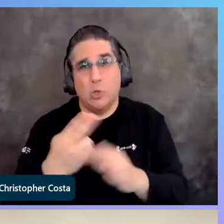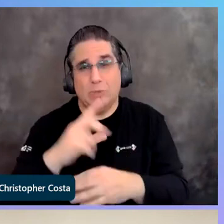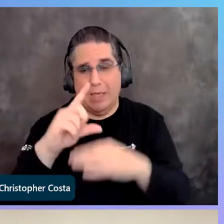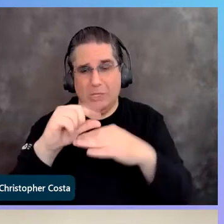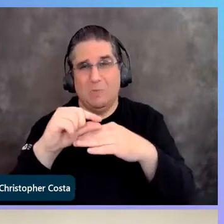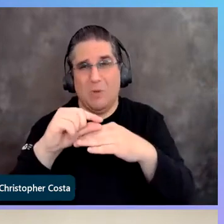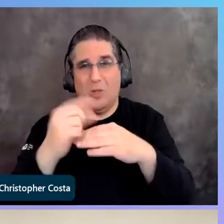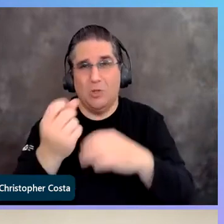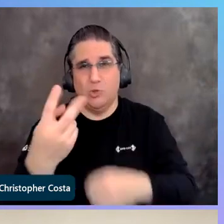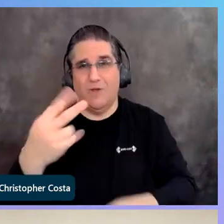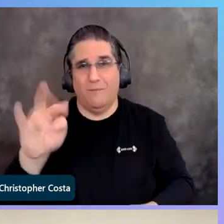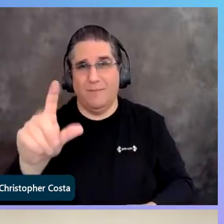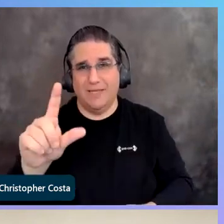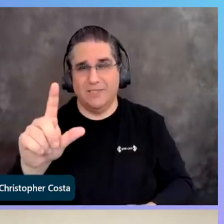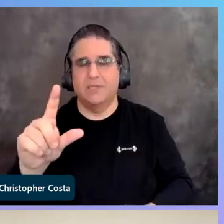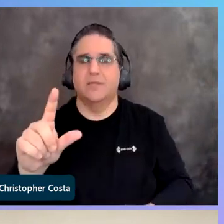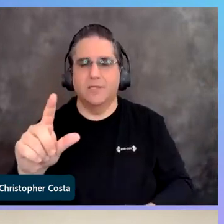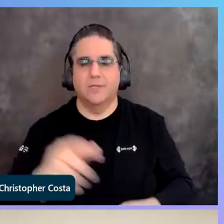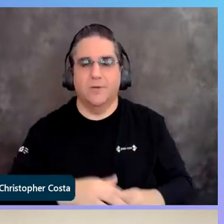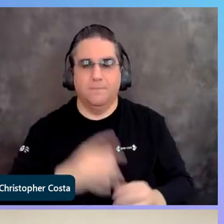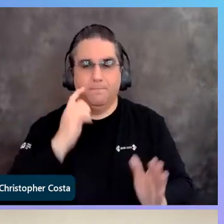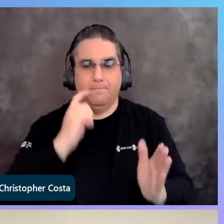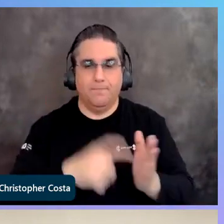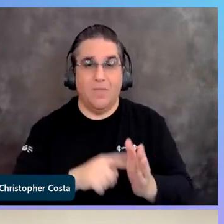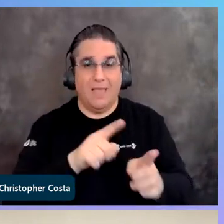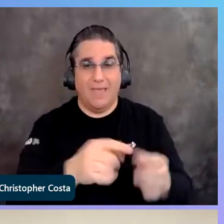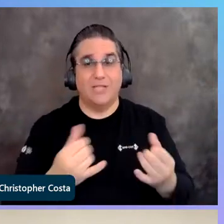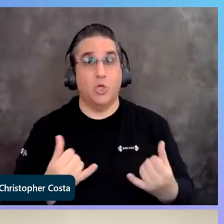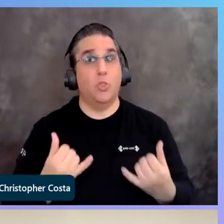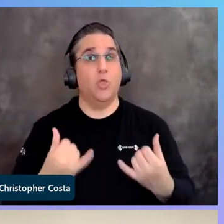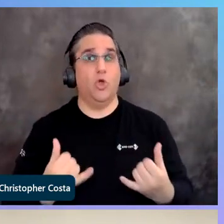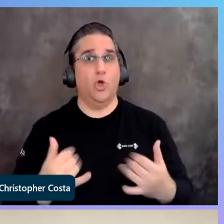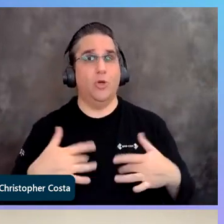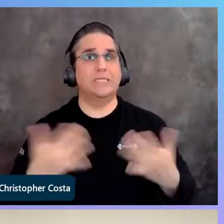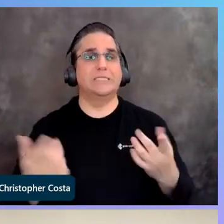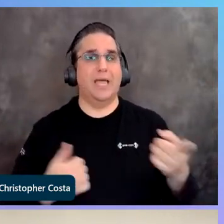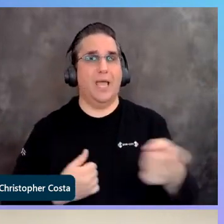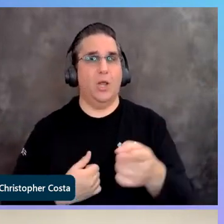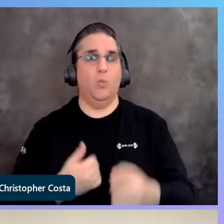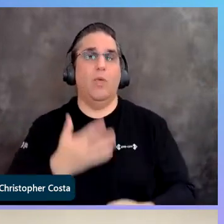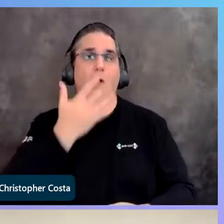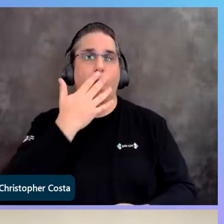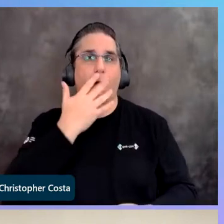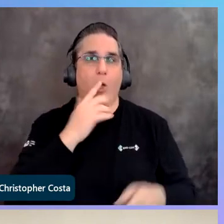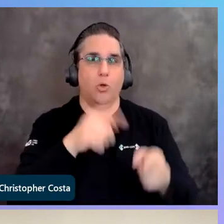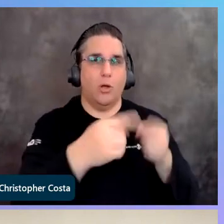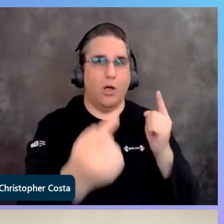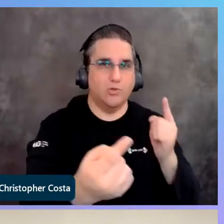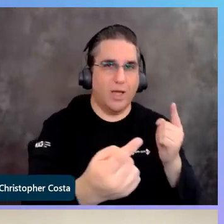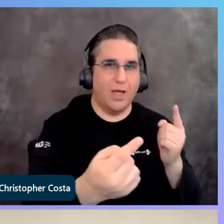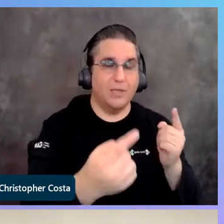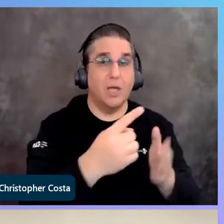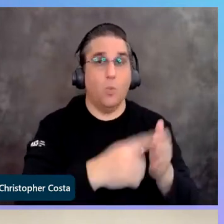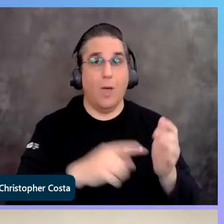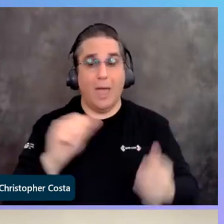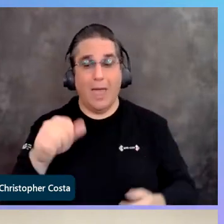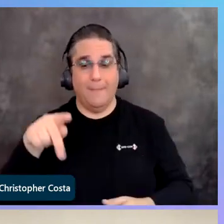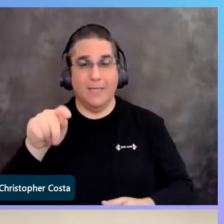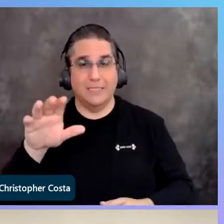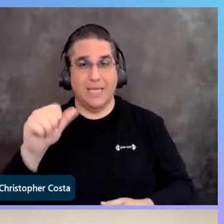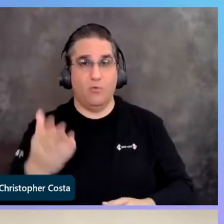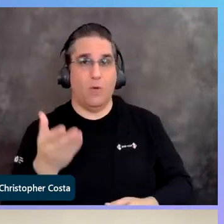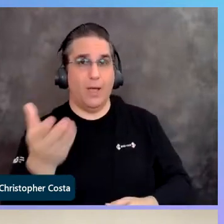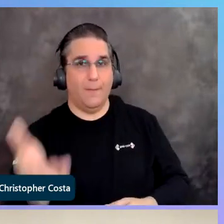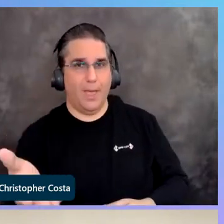see, this is where the current state of color contrast and what the APCA may recommend see the